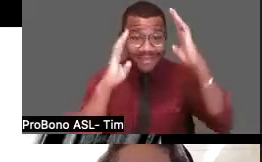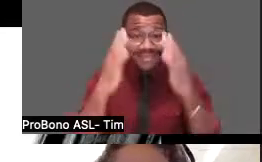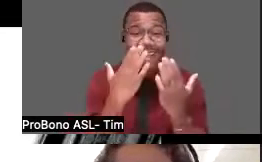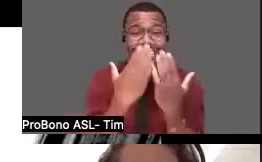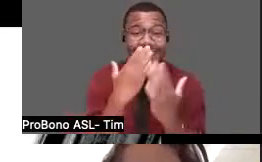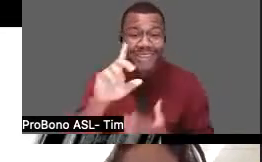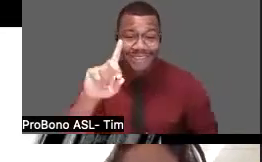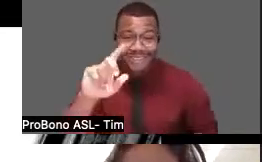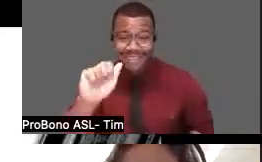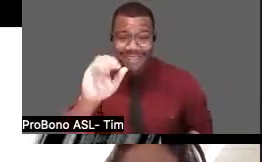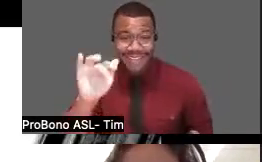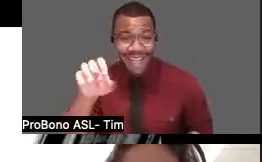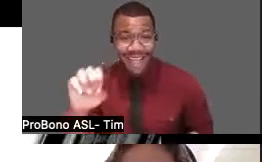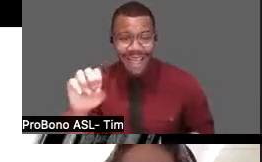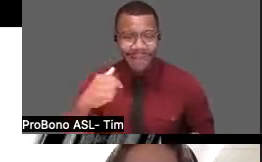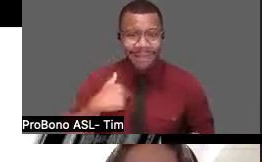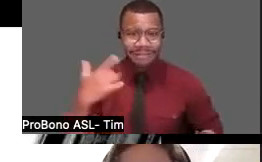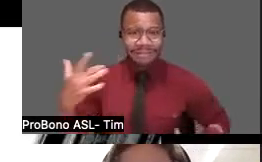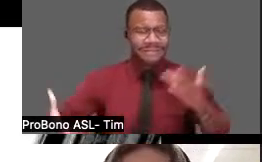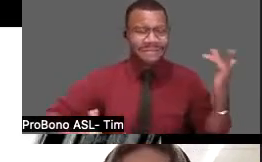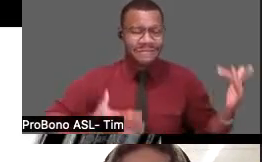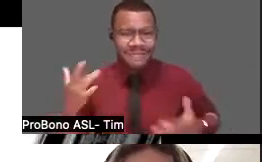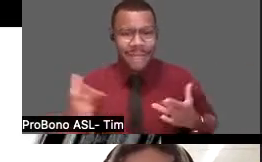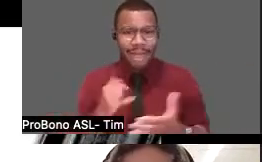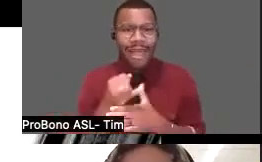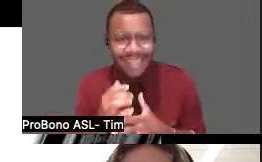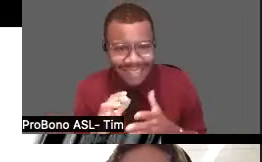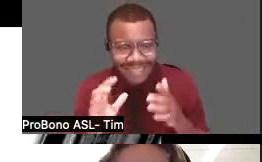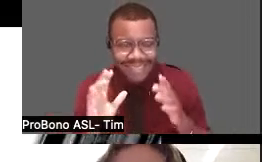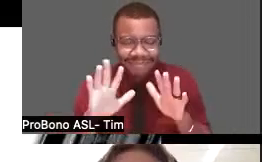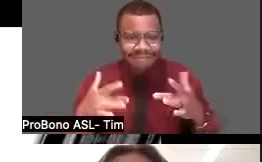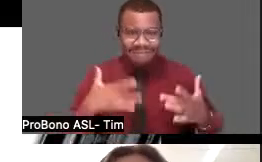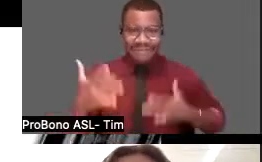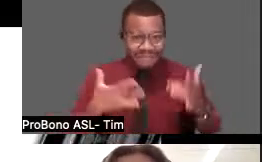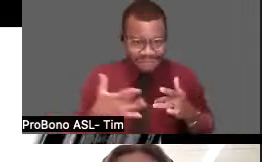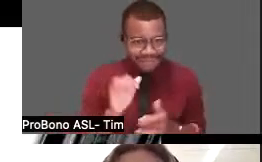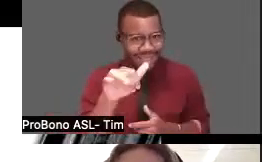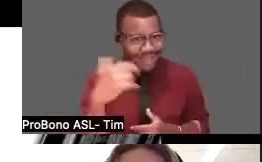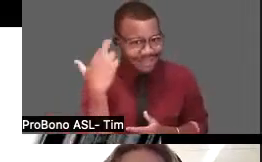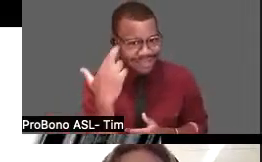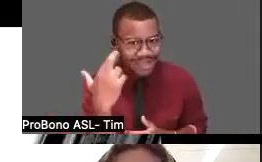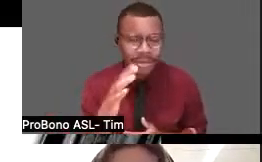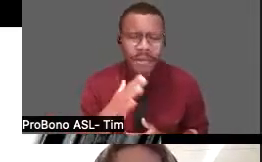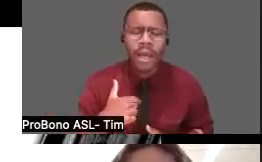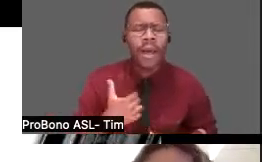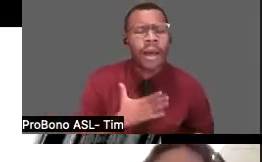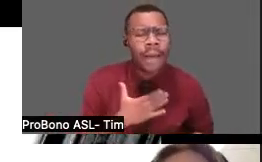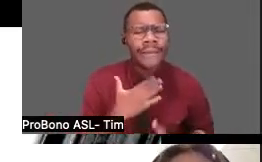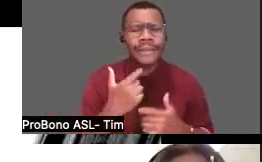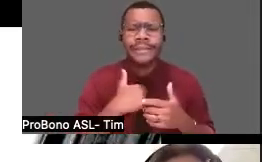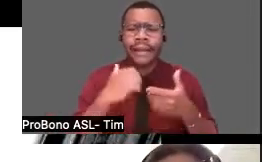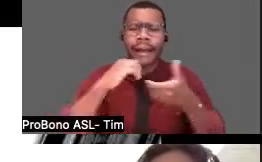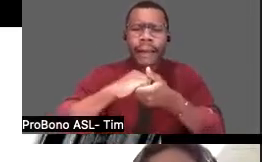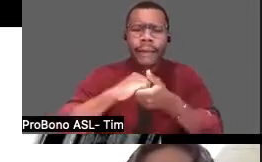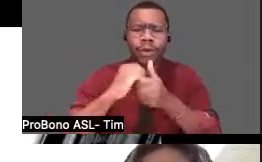so excited to introduce today's program. And it's a deep honor to be in collaboration with the Studio Museum